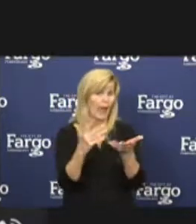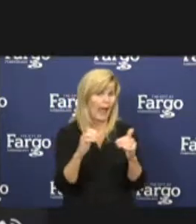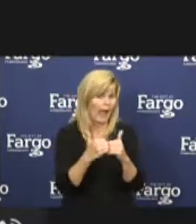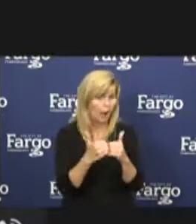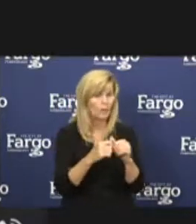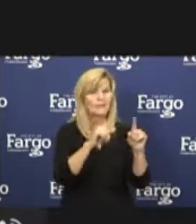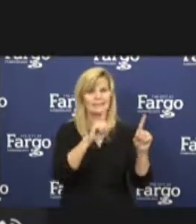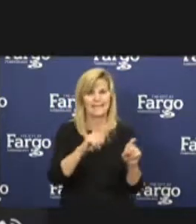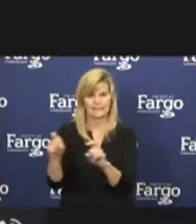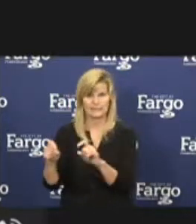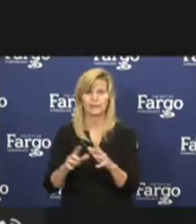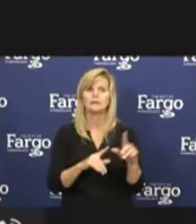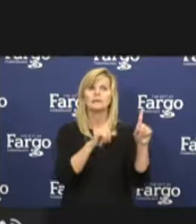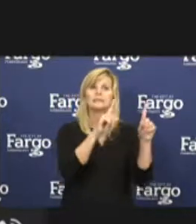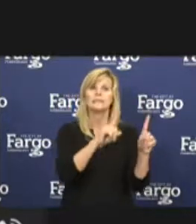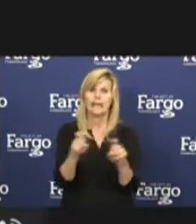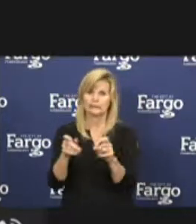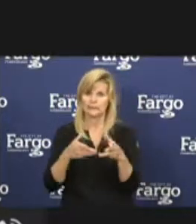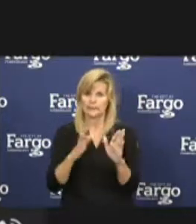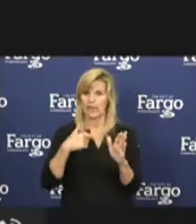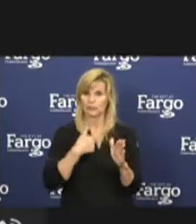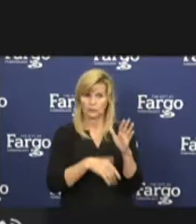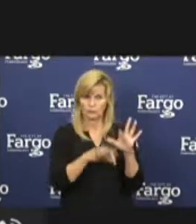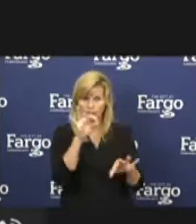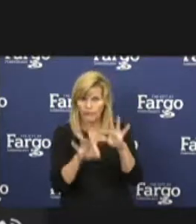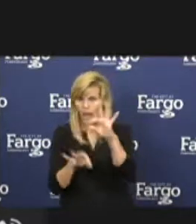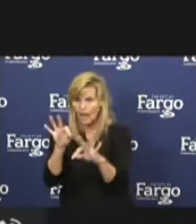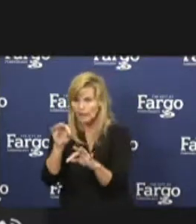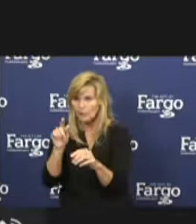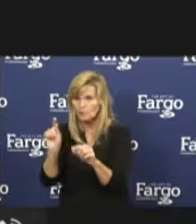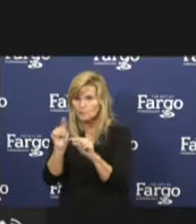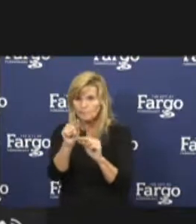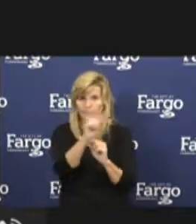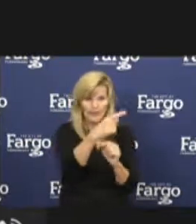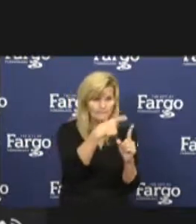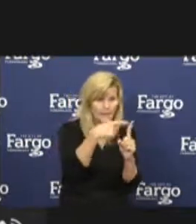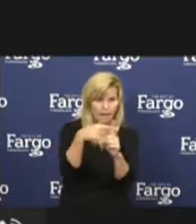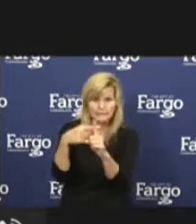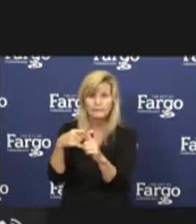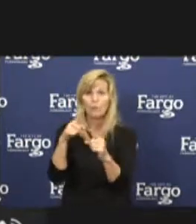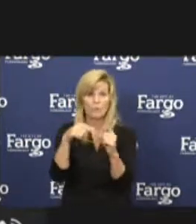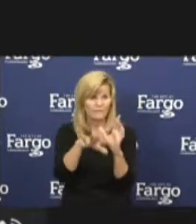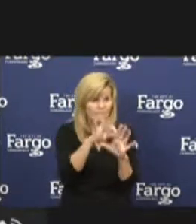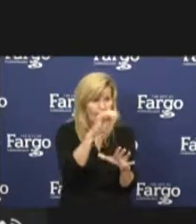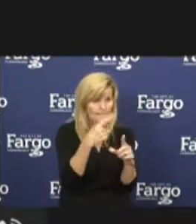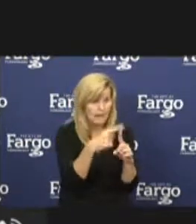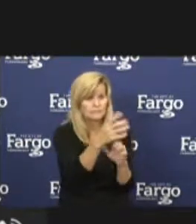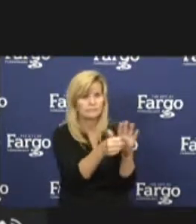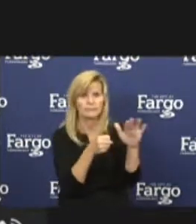Testing allows us to find the positives, and when we find them, we can isolate them, we